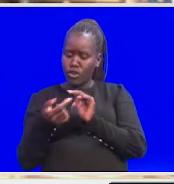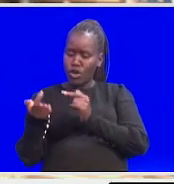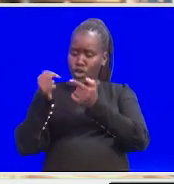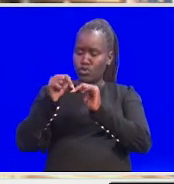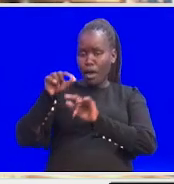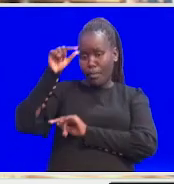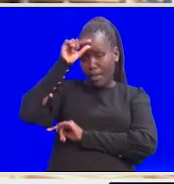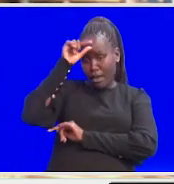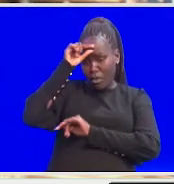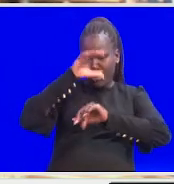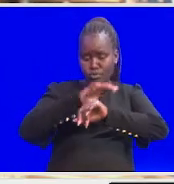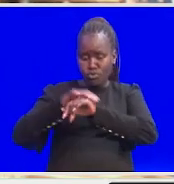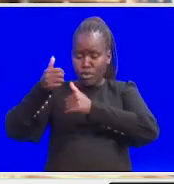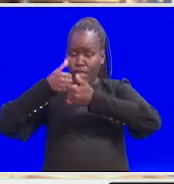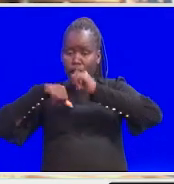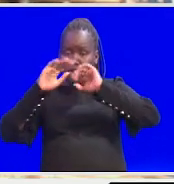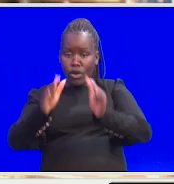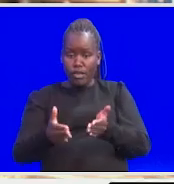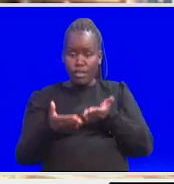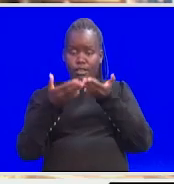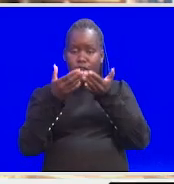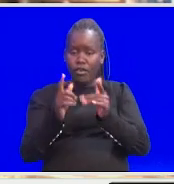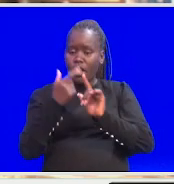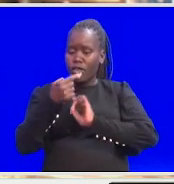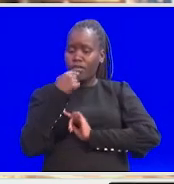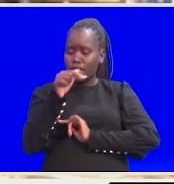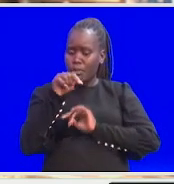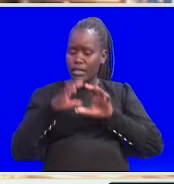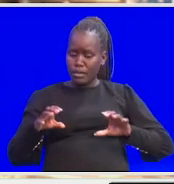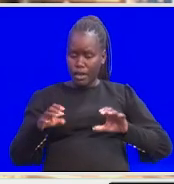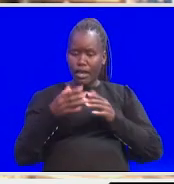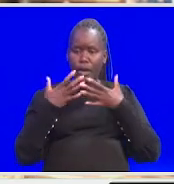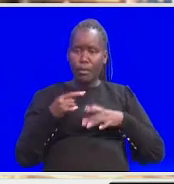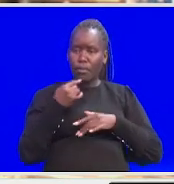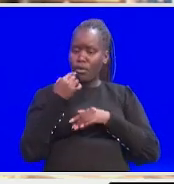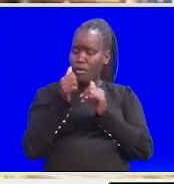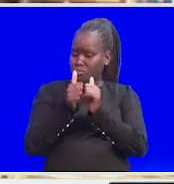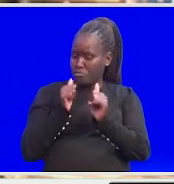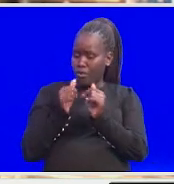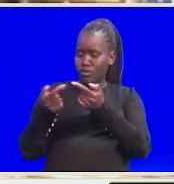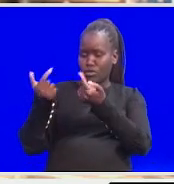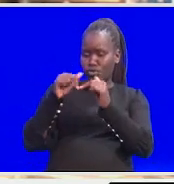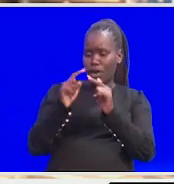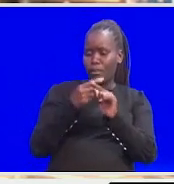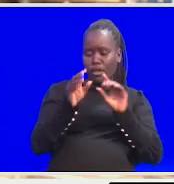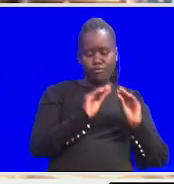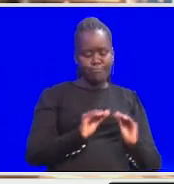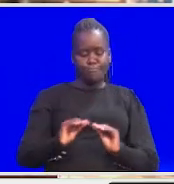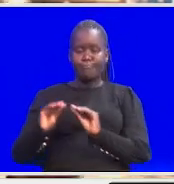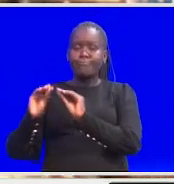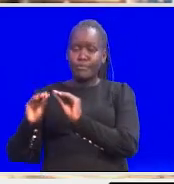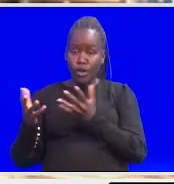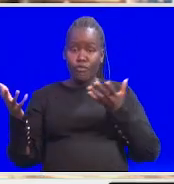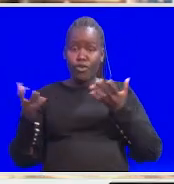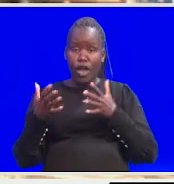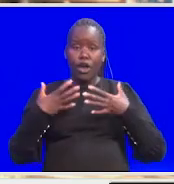government ikatake sasa action. Ikapeana, ikasema sasa hii soko, kwa sababu wale watu wamekataa kukuja, tutarelocate hii soko kwa